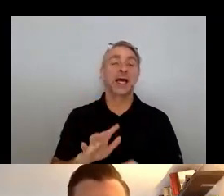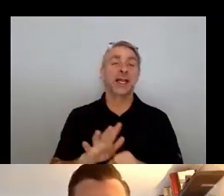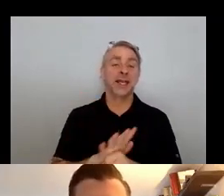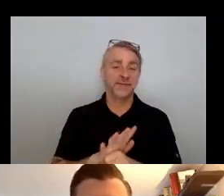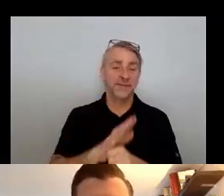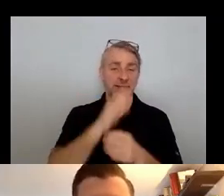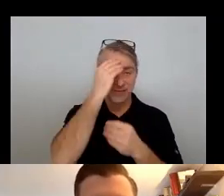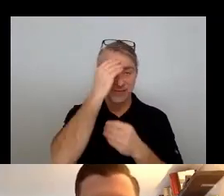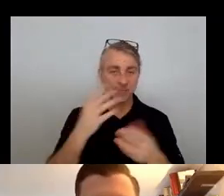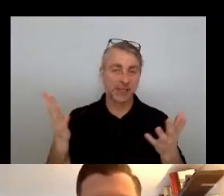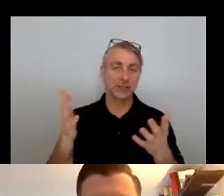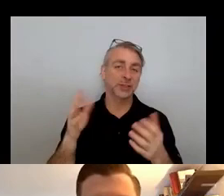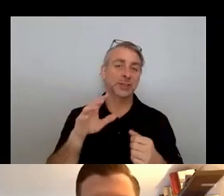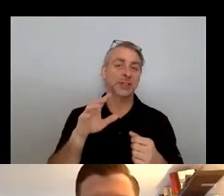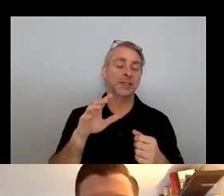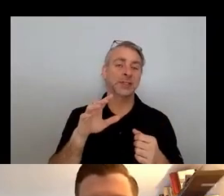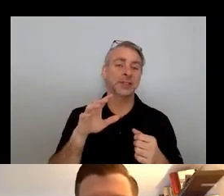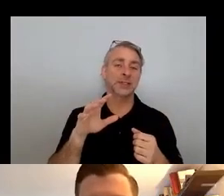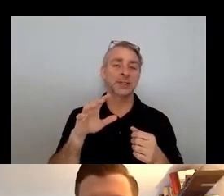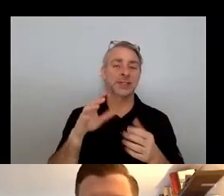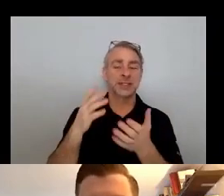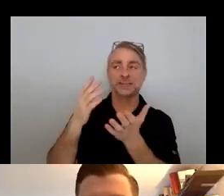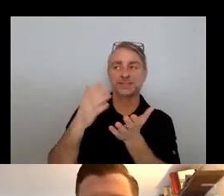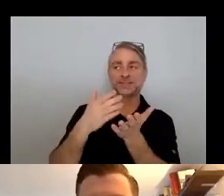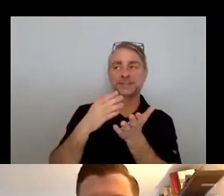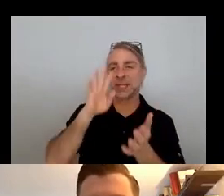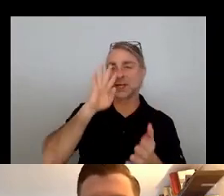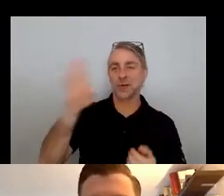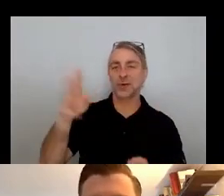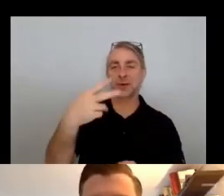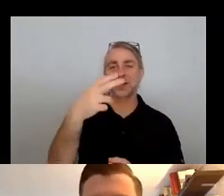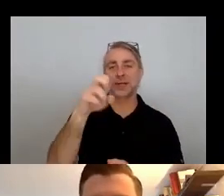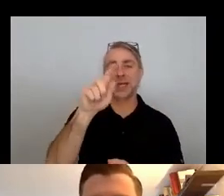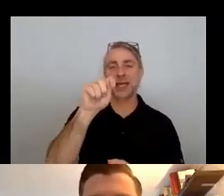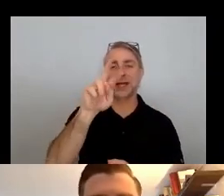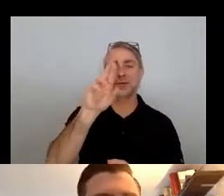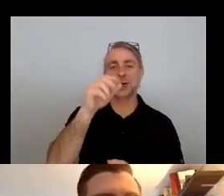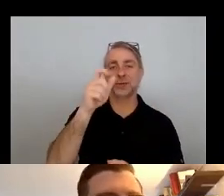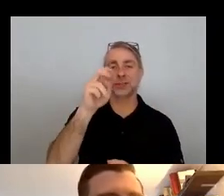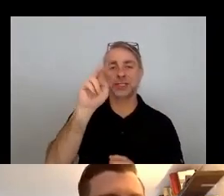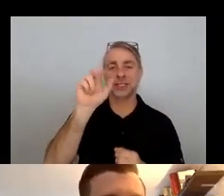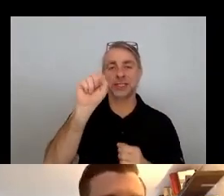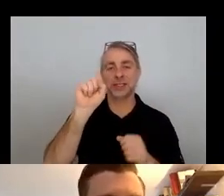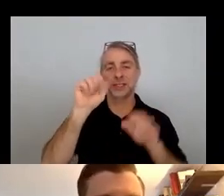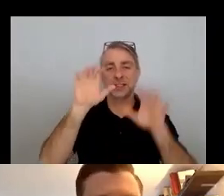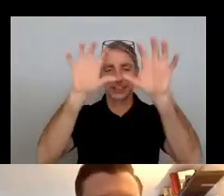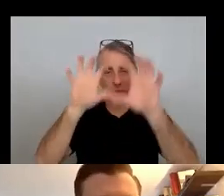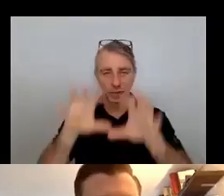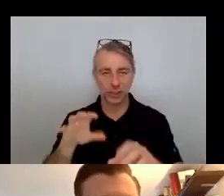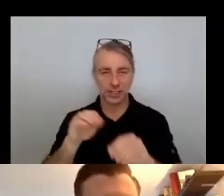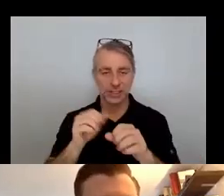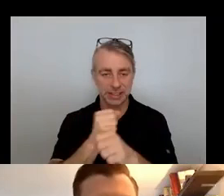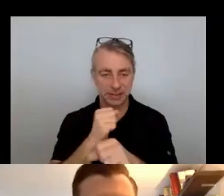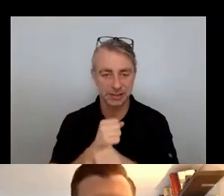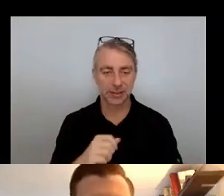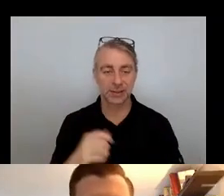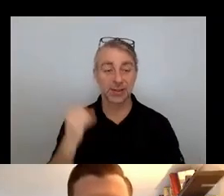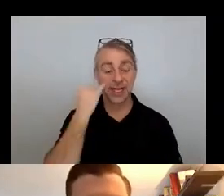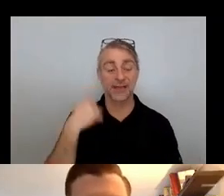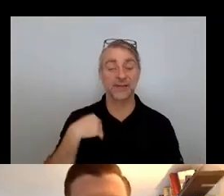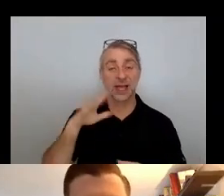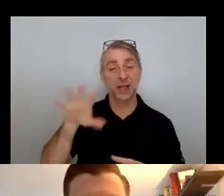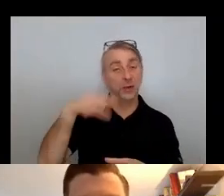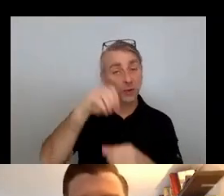distribution. And like I said, if we were to incorporate that tau squared estimate that we